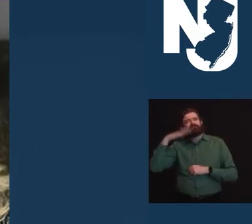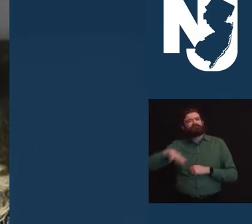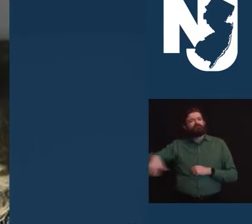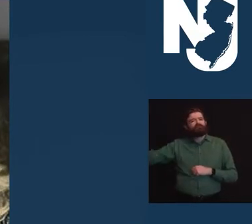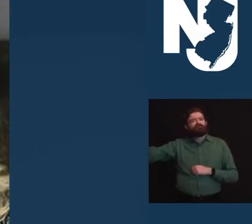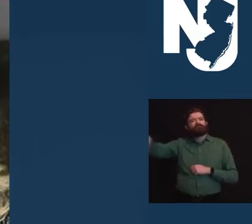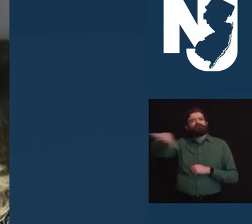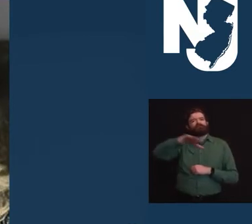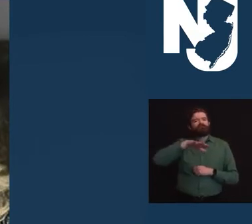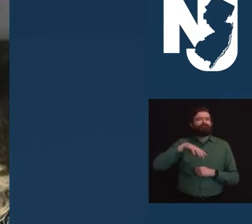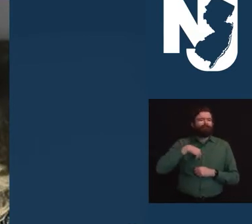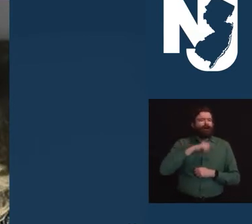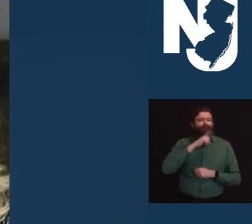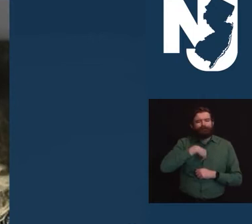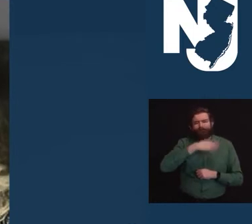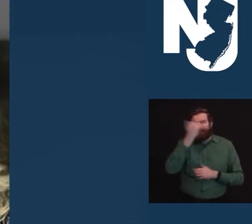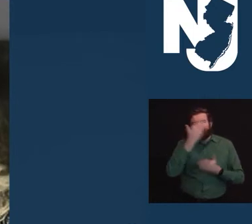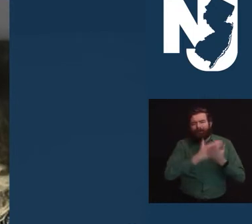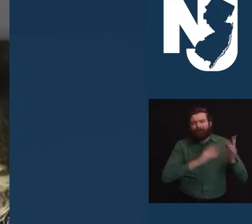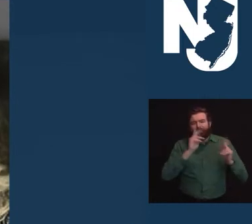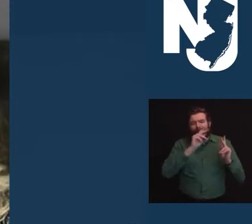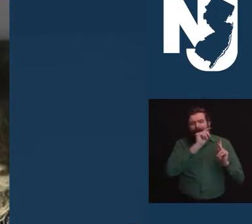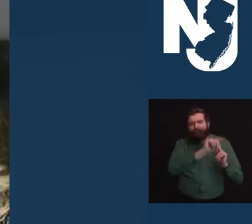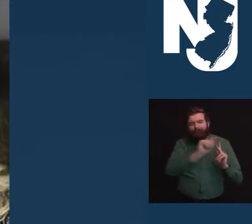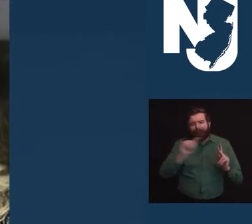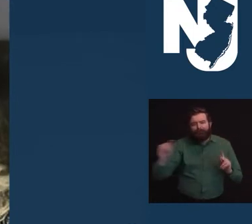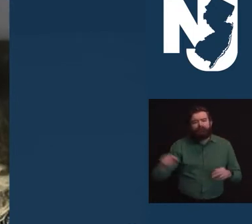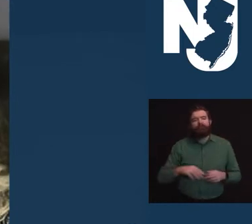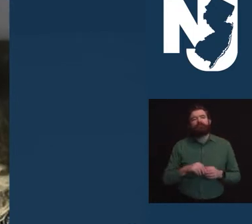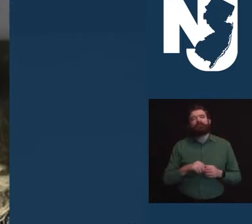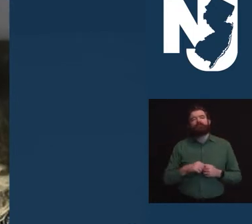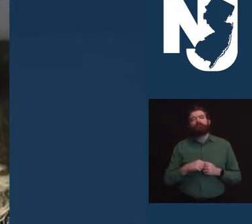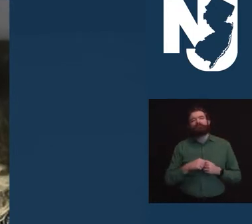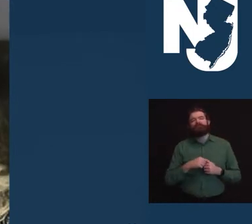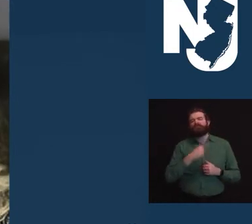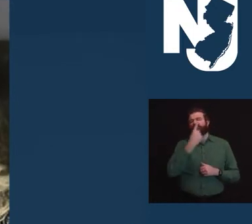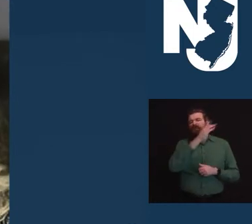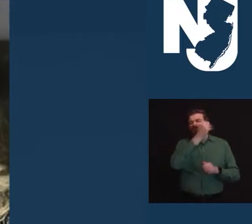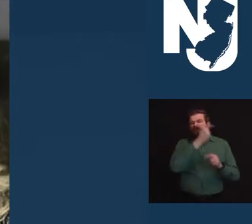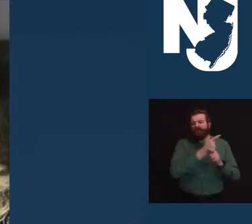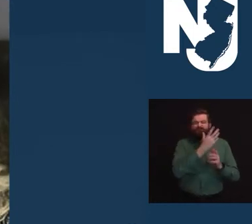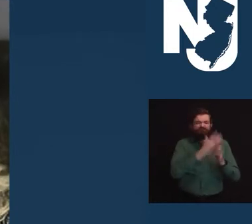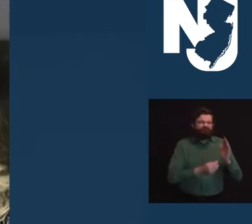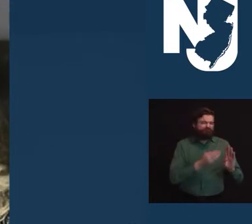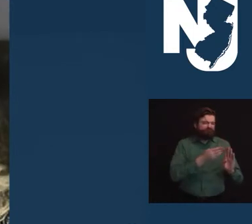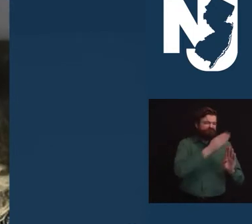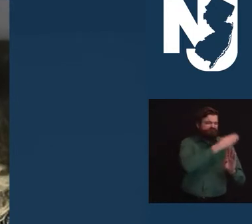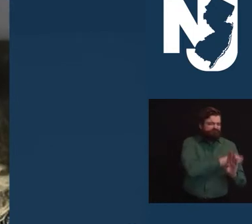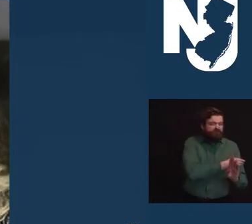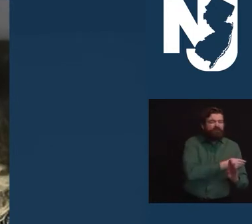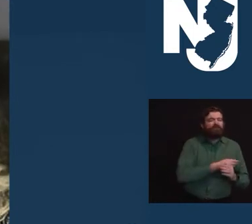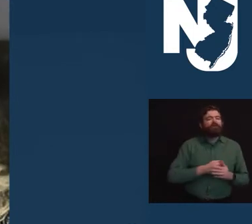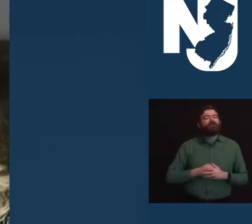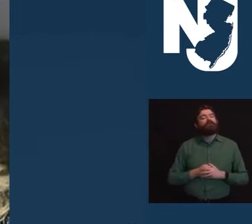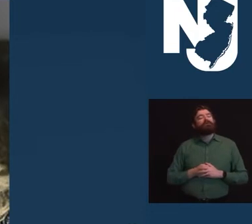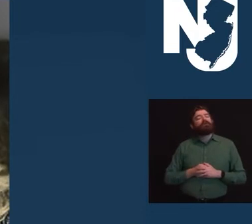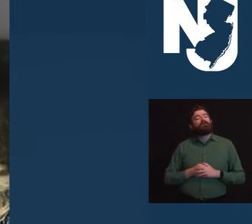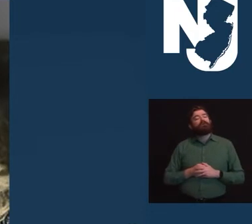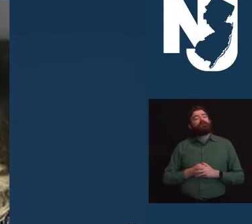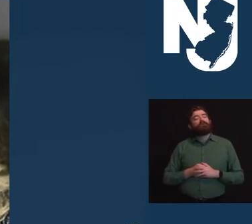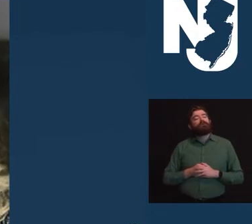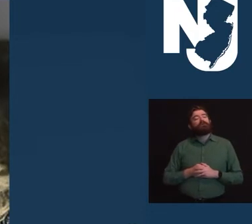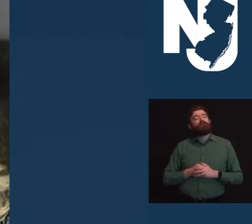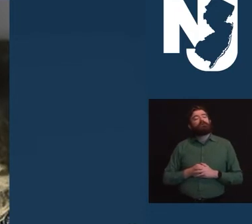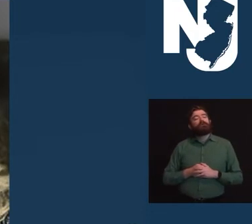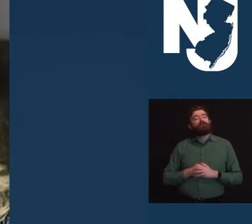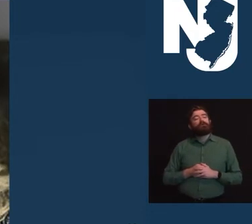Terry told me that they were predeceased by her brother, also who worked at the Department of Labor. And of course, Lila leaves behind her friends and former colleagues at